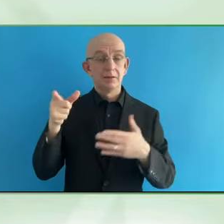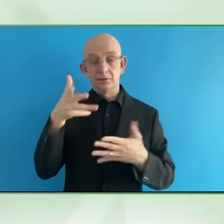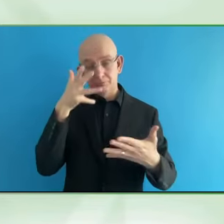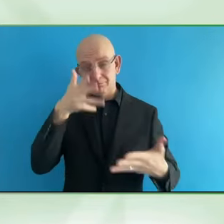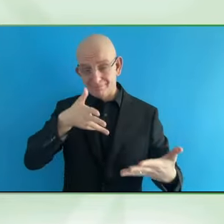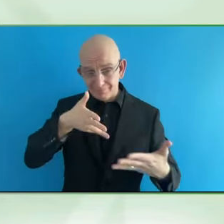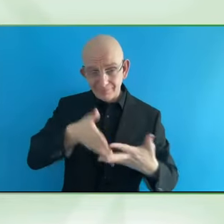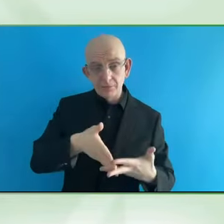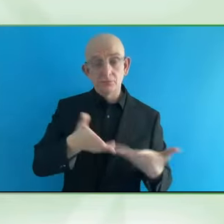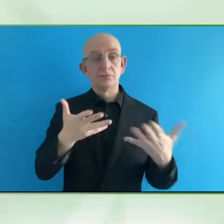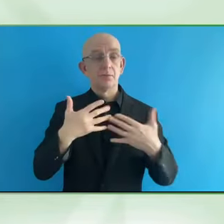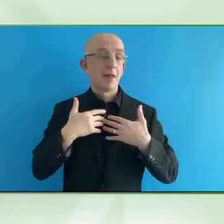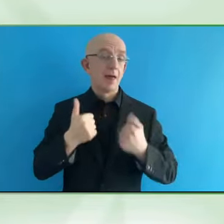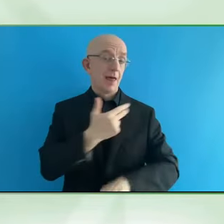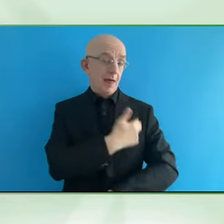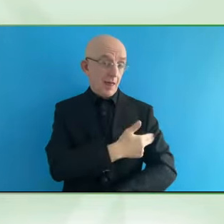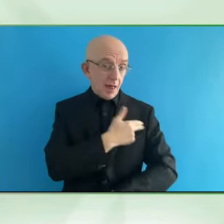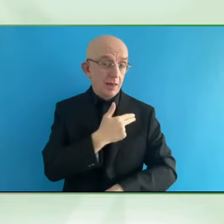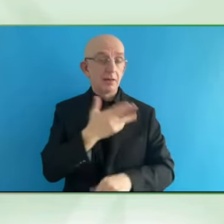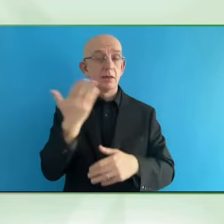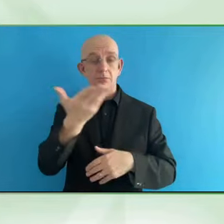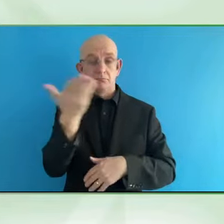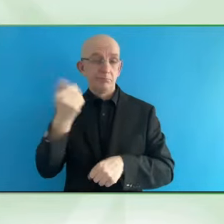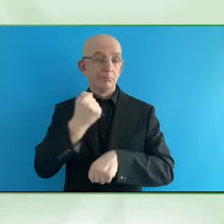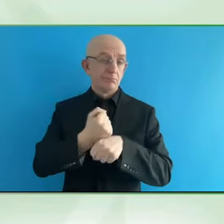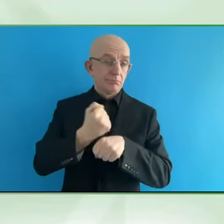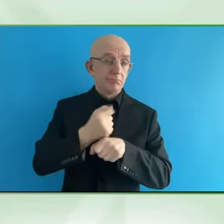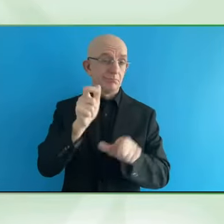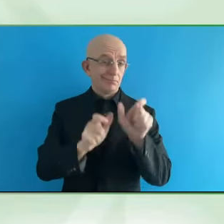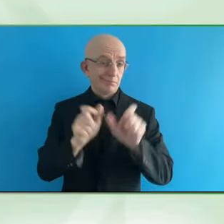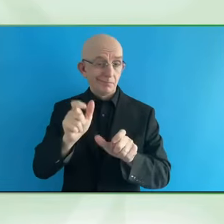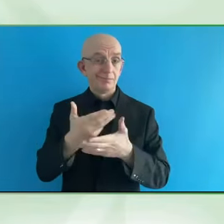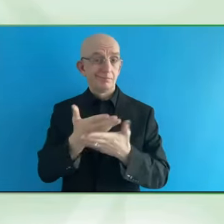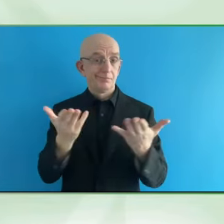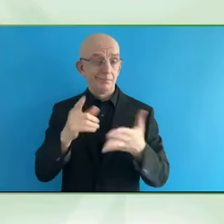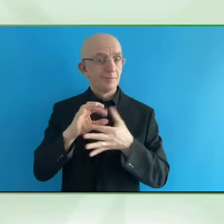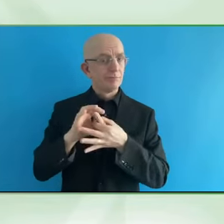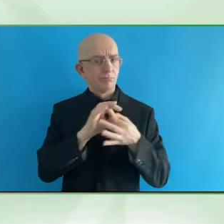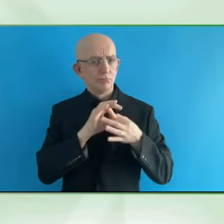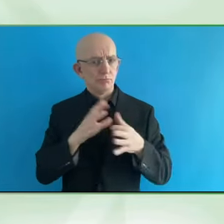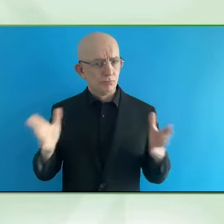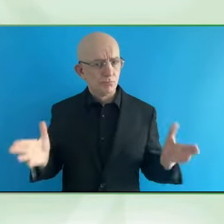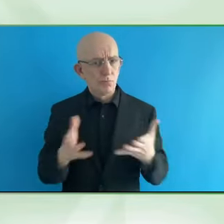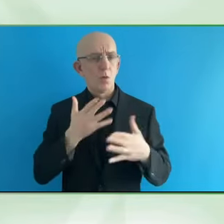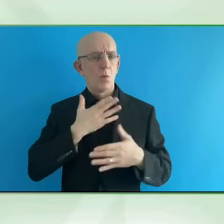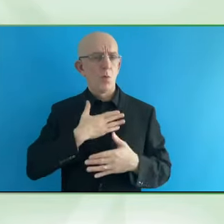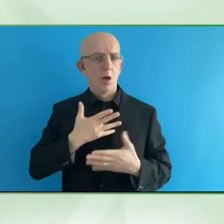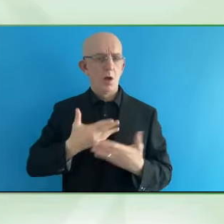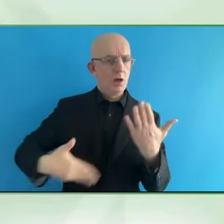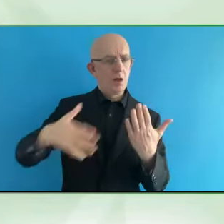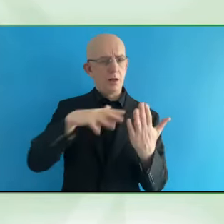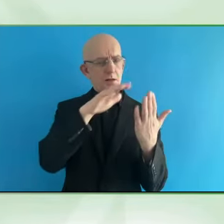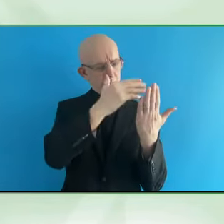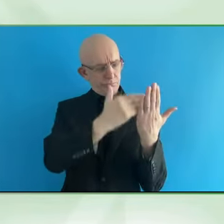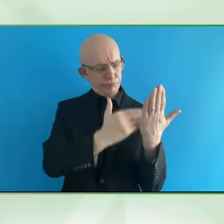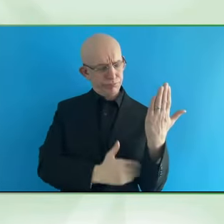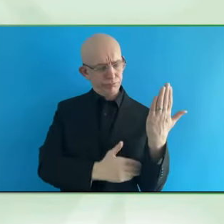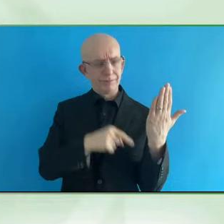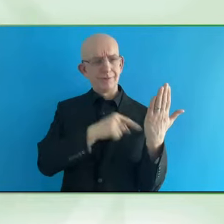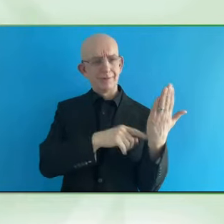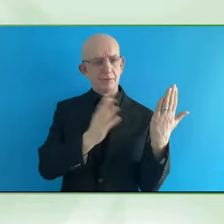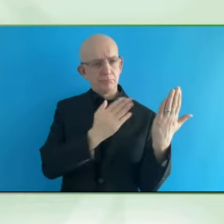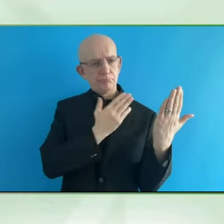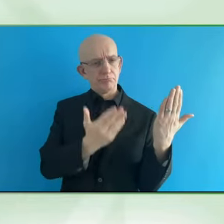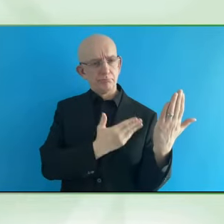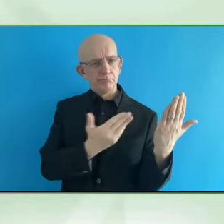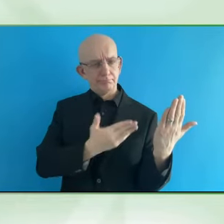needs and to develop effective and sustainable educational plans over time. The